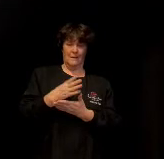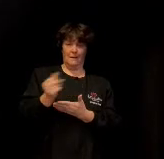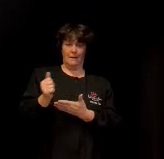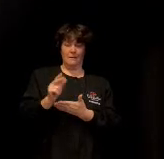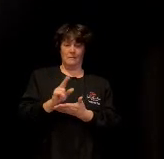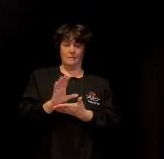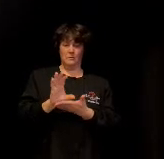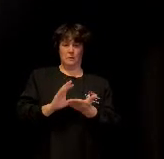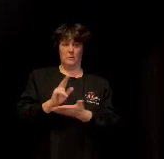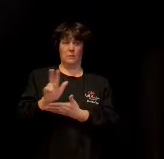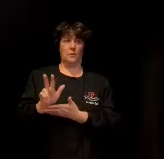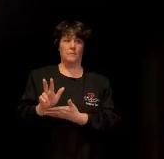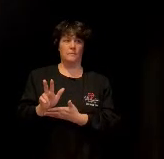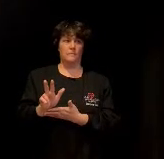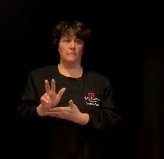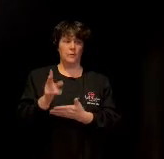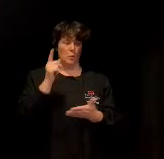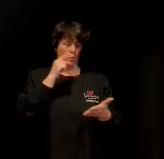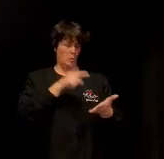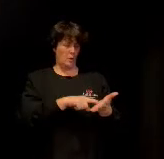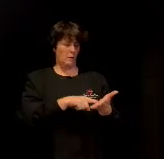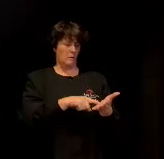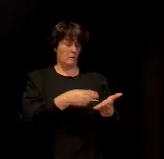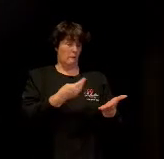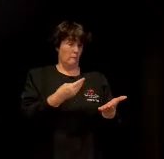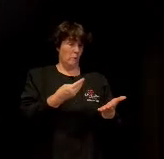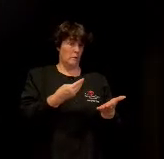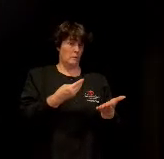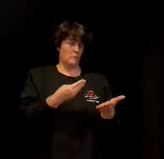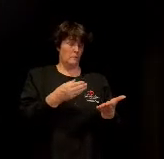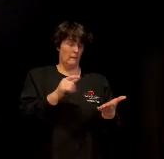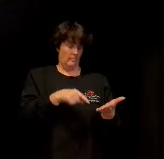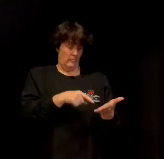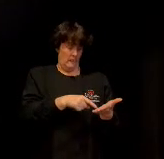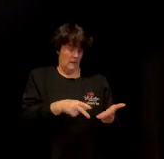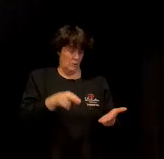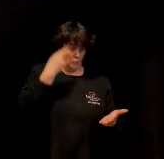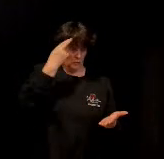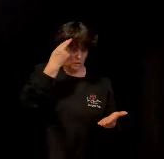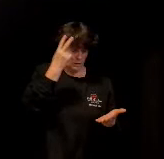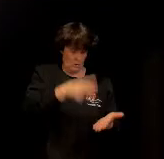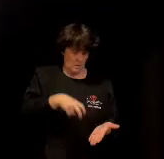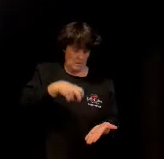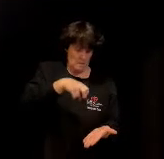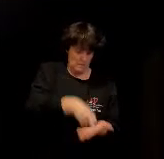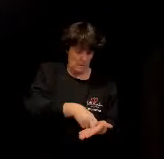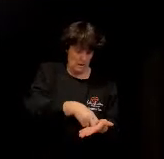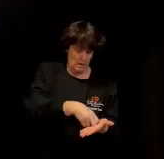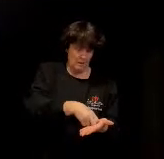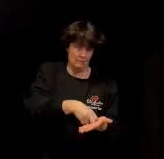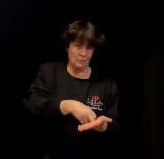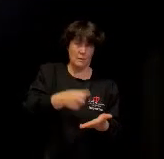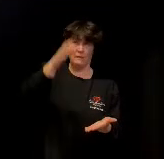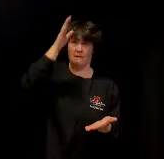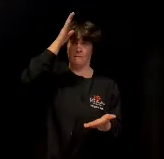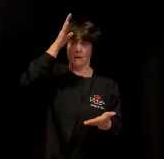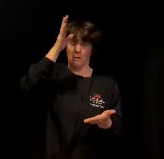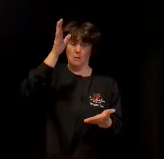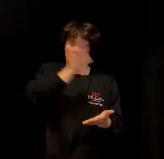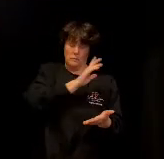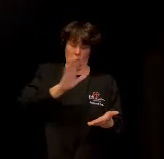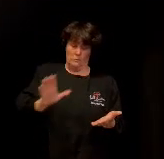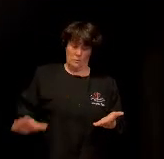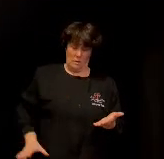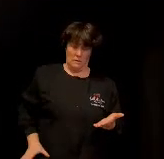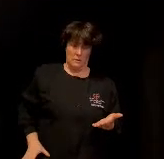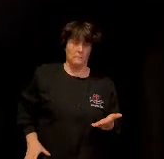go and read. But look what it says here in 14. For this reason, I bow my knees to the Father of our Lord Jesus Christ. Verse 15.